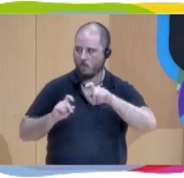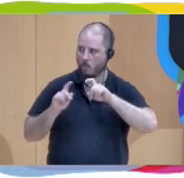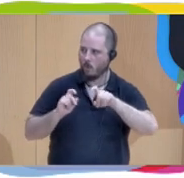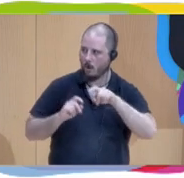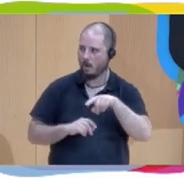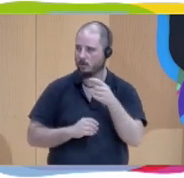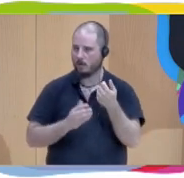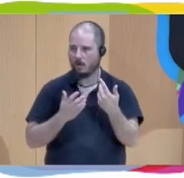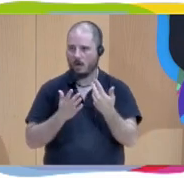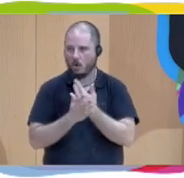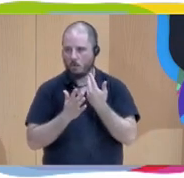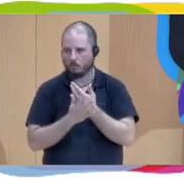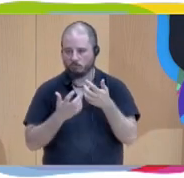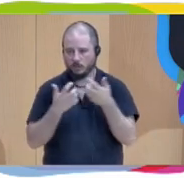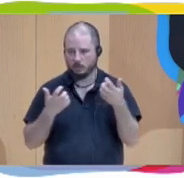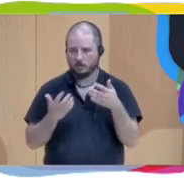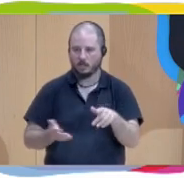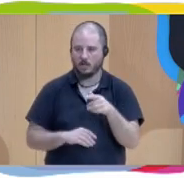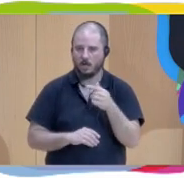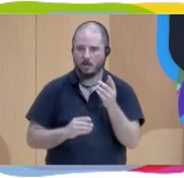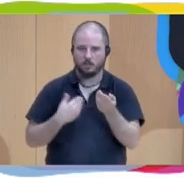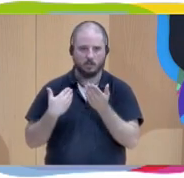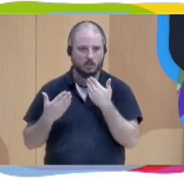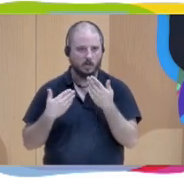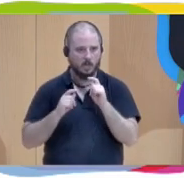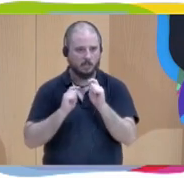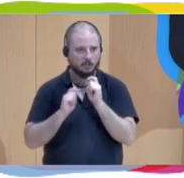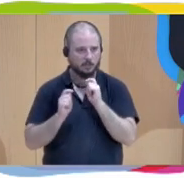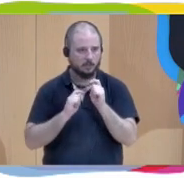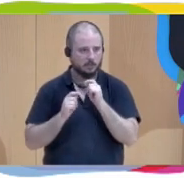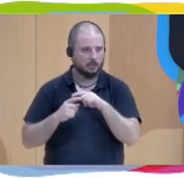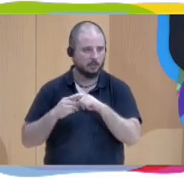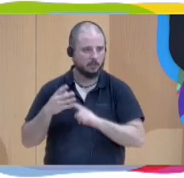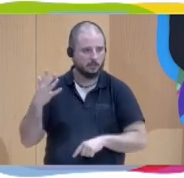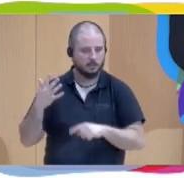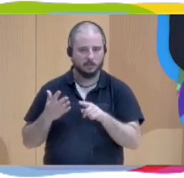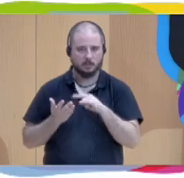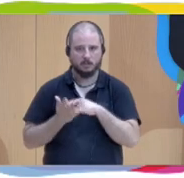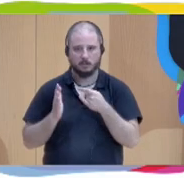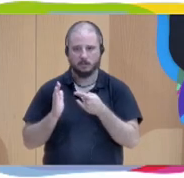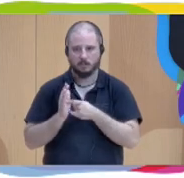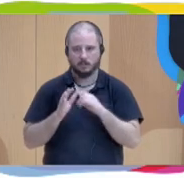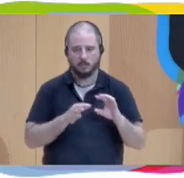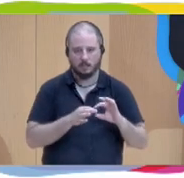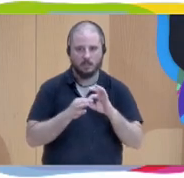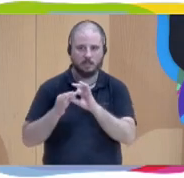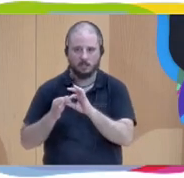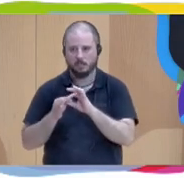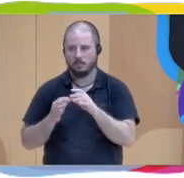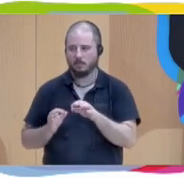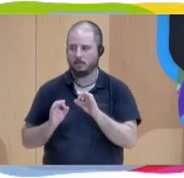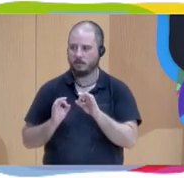also kind of workshop-related techniques. We got quantitative and qualitative